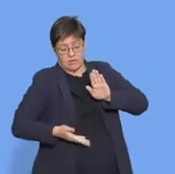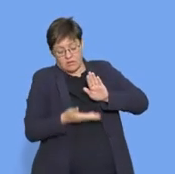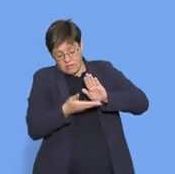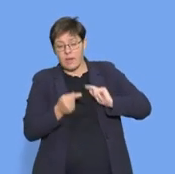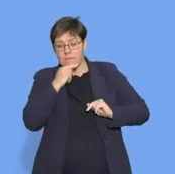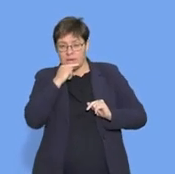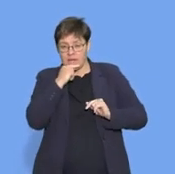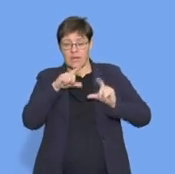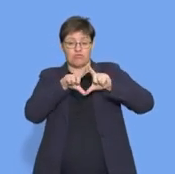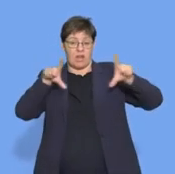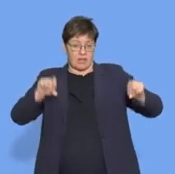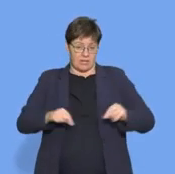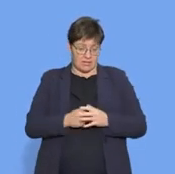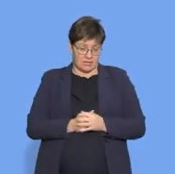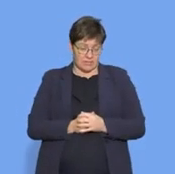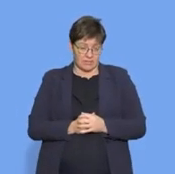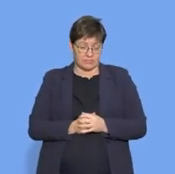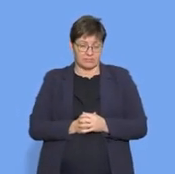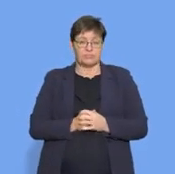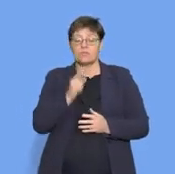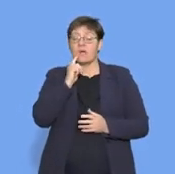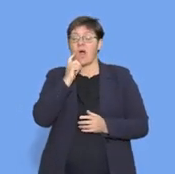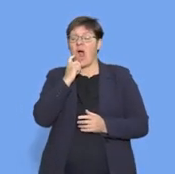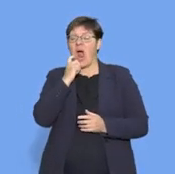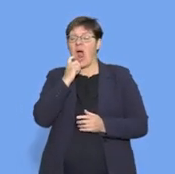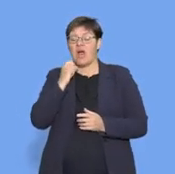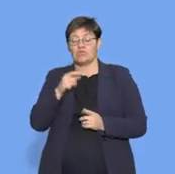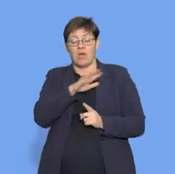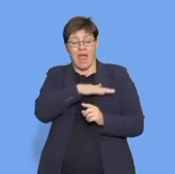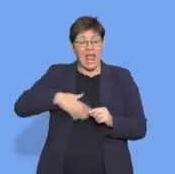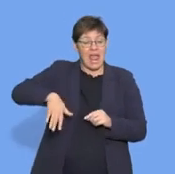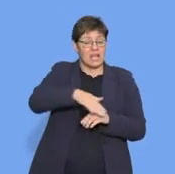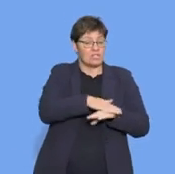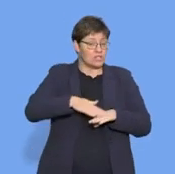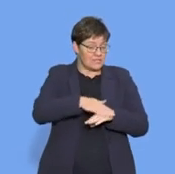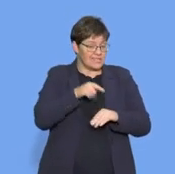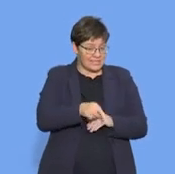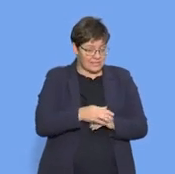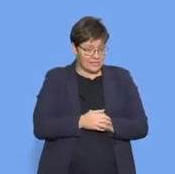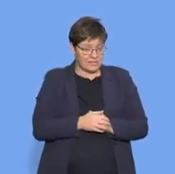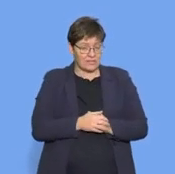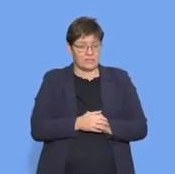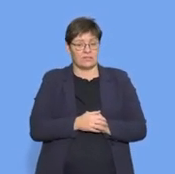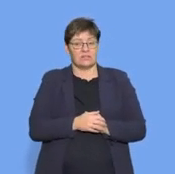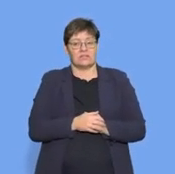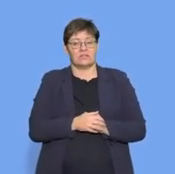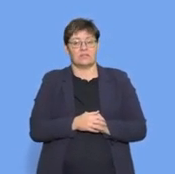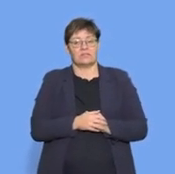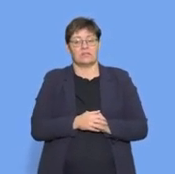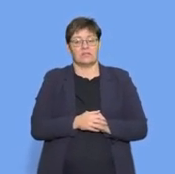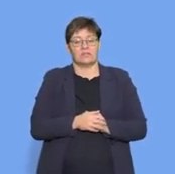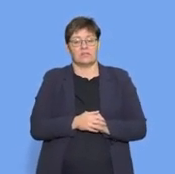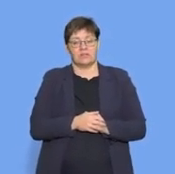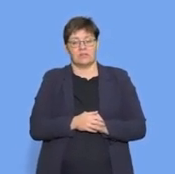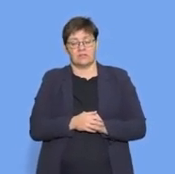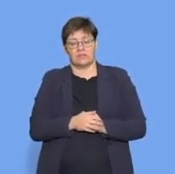rectangles that comprise the rest of the triangular prism. So in order to calculate the area of the triangular prism, or the surface area